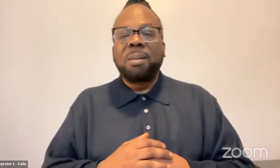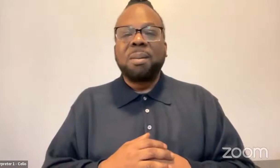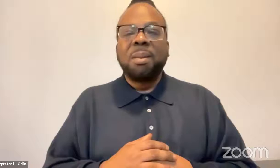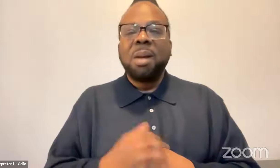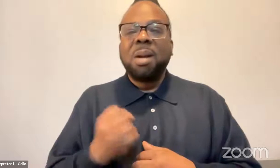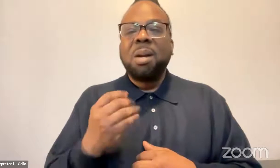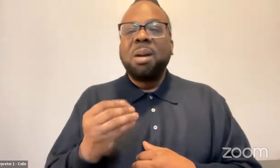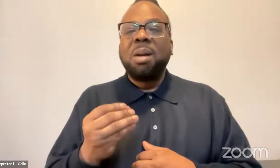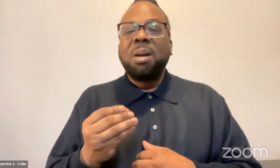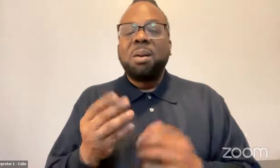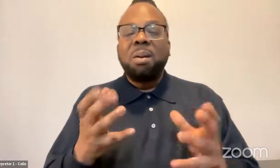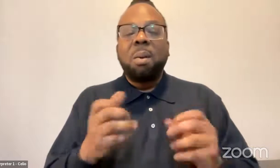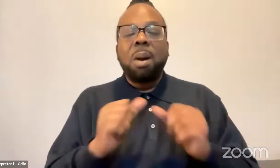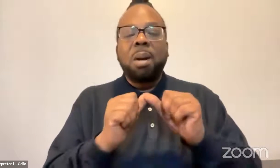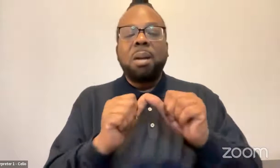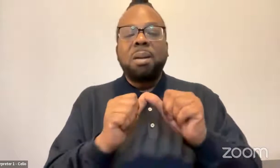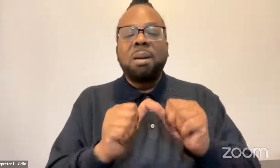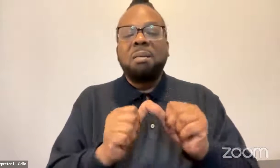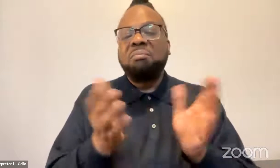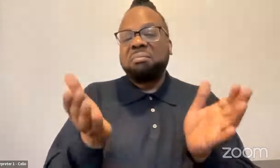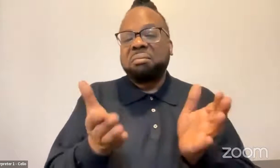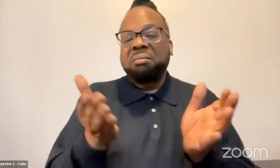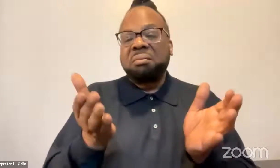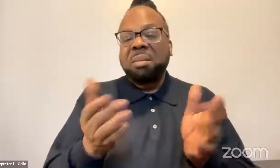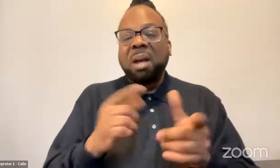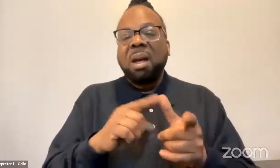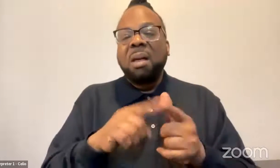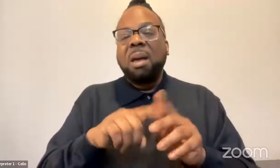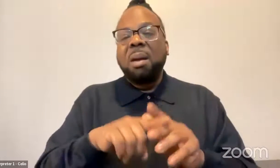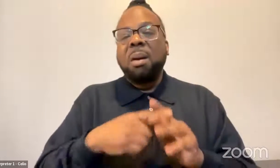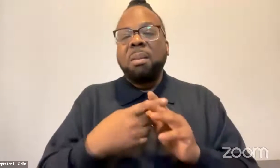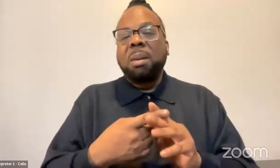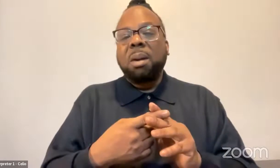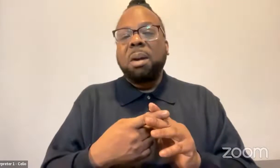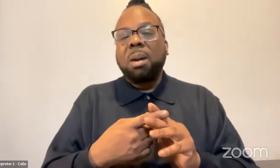so we want to continue the conversation. We're going to begin to,